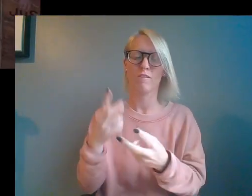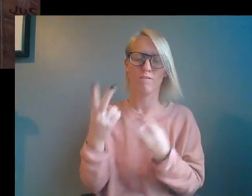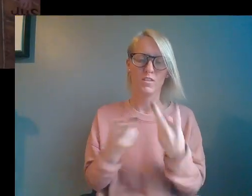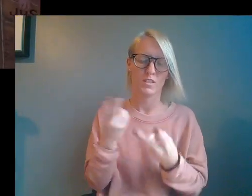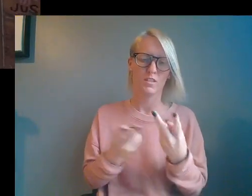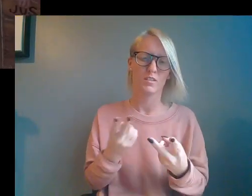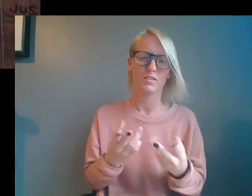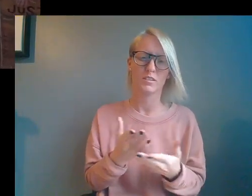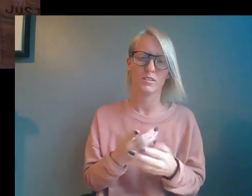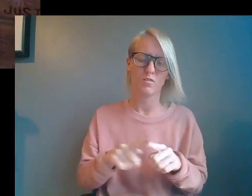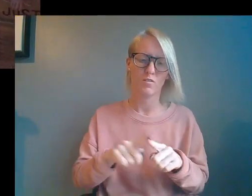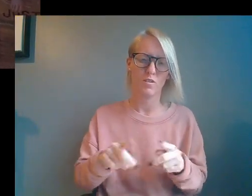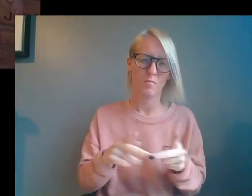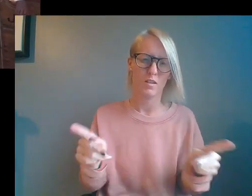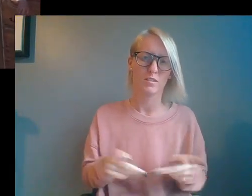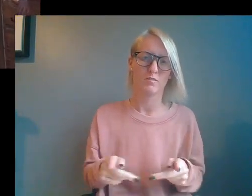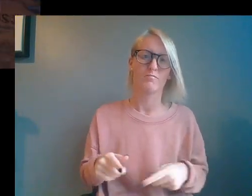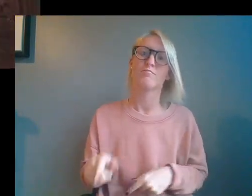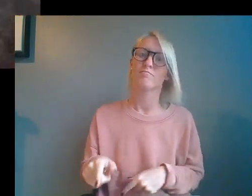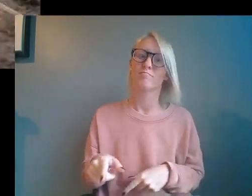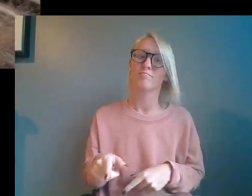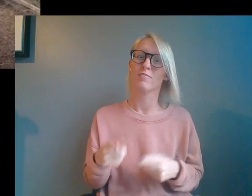It was bound to happen eventually.